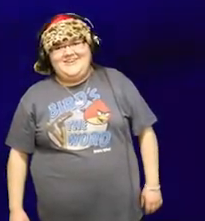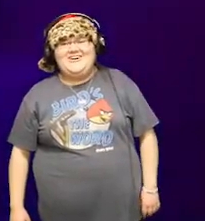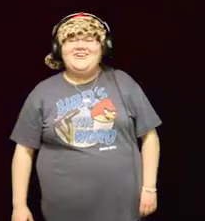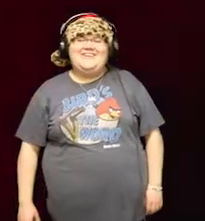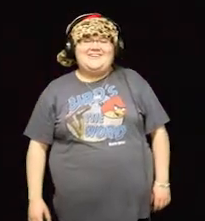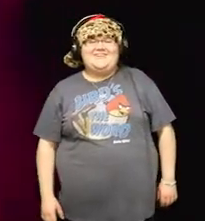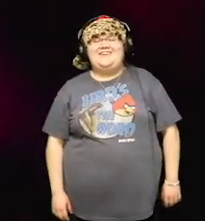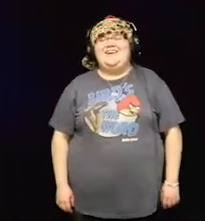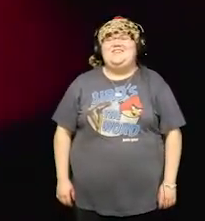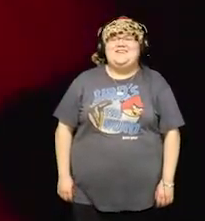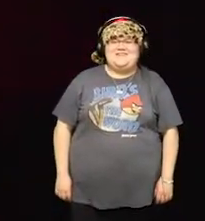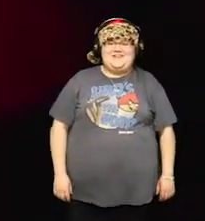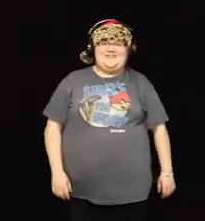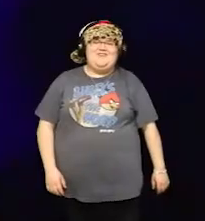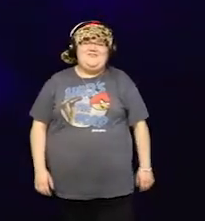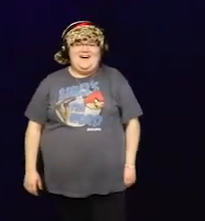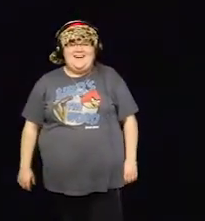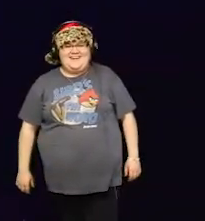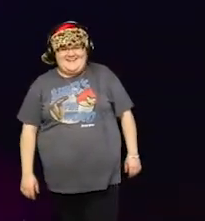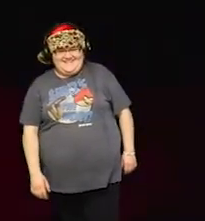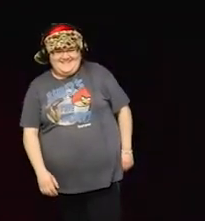fire.